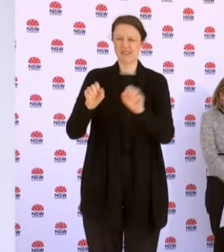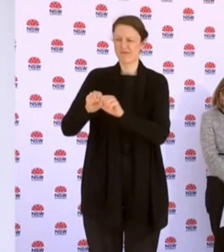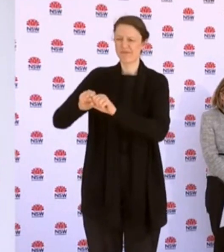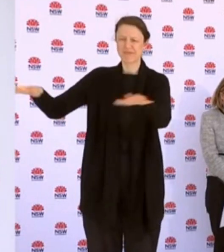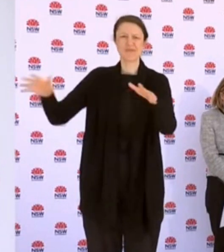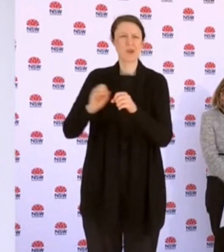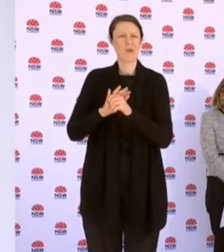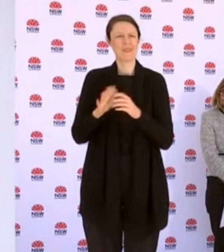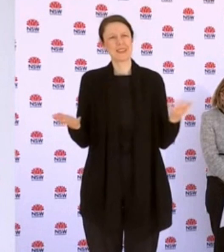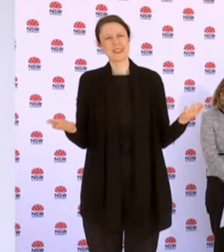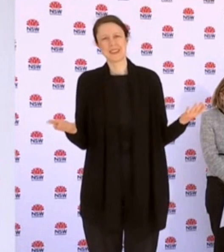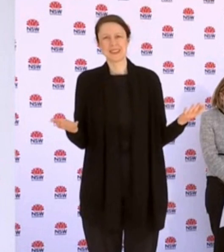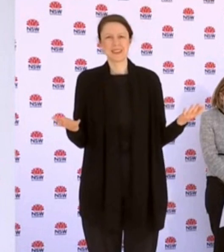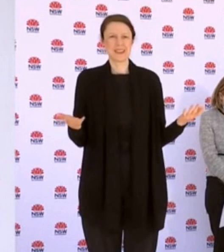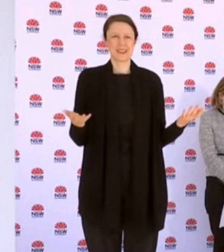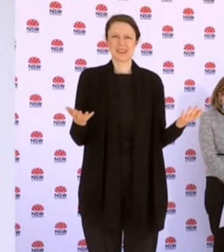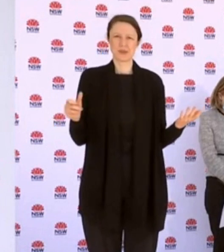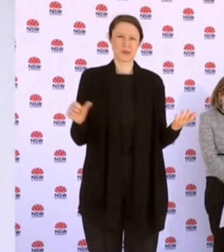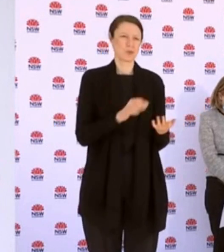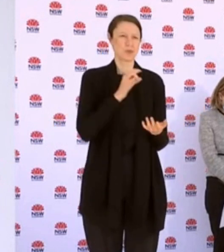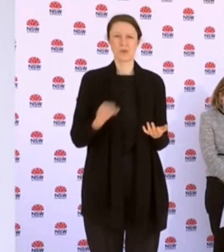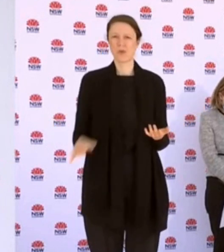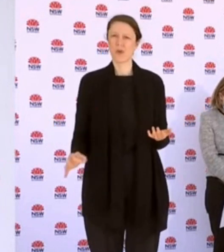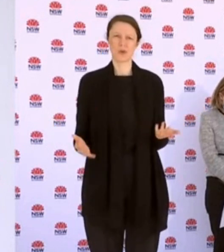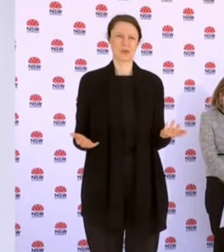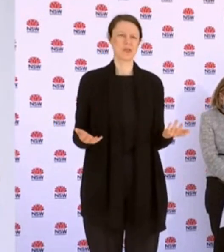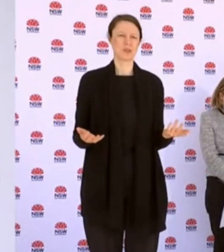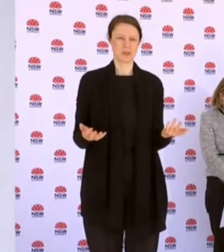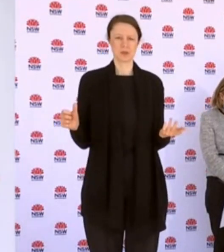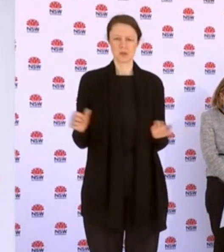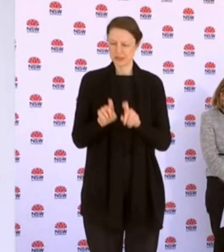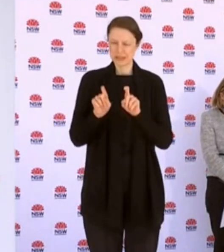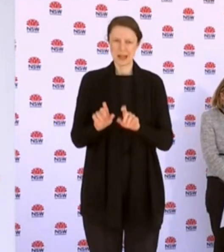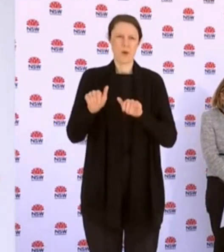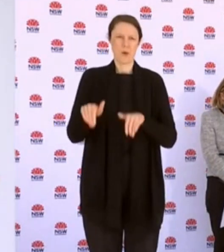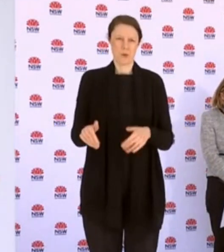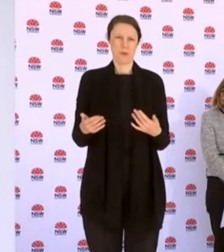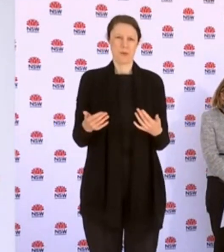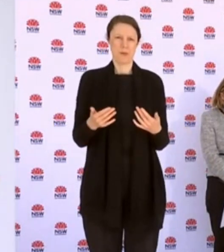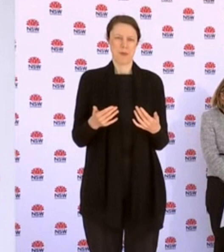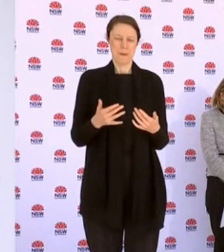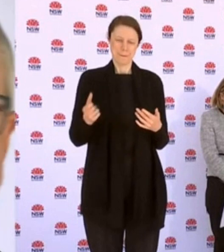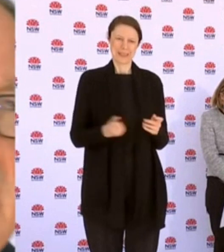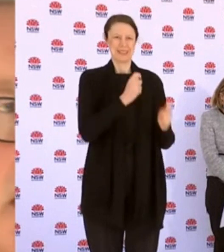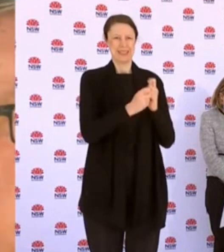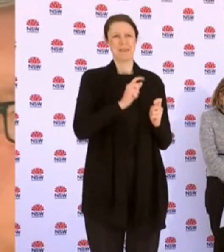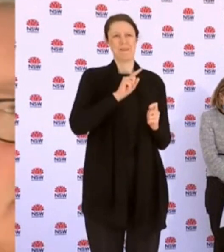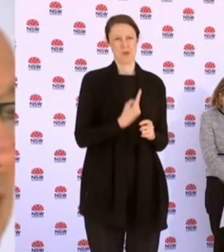the pharmacy. That's not what you should be doing. You should be staying home and getting tested before you go out, obviously.